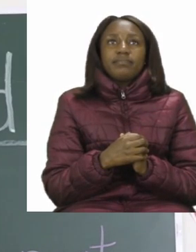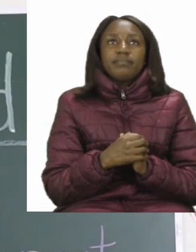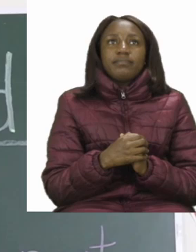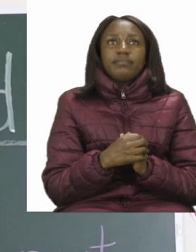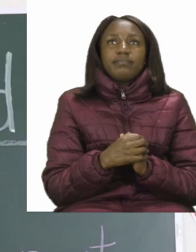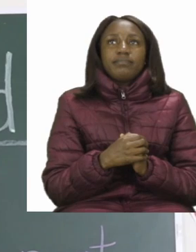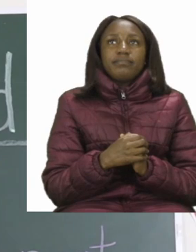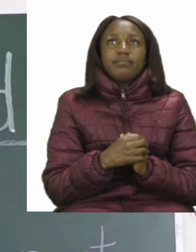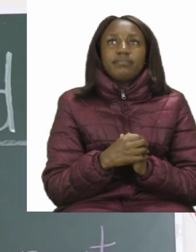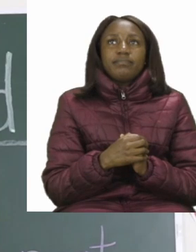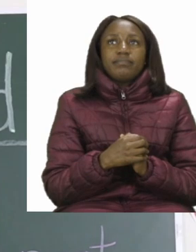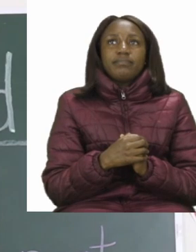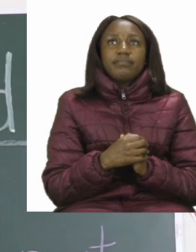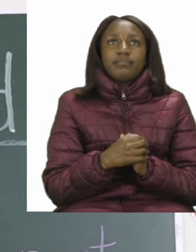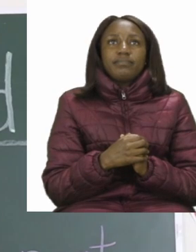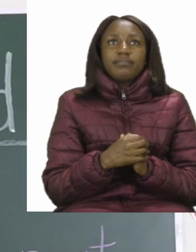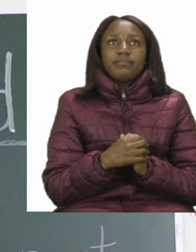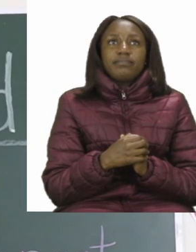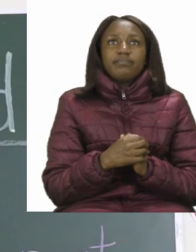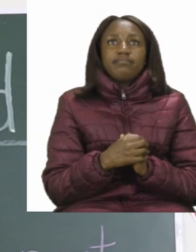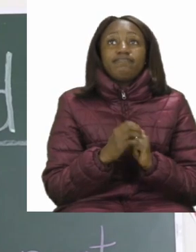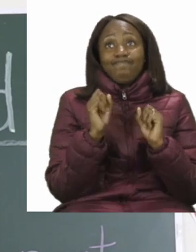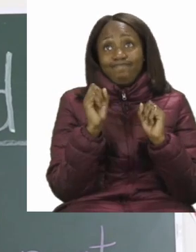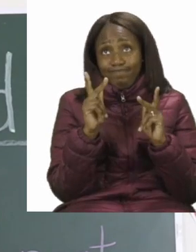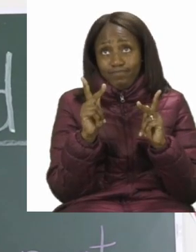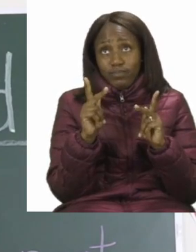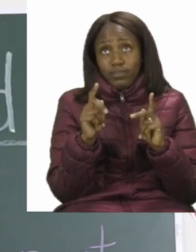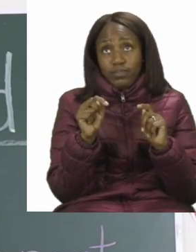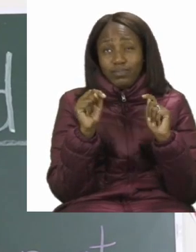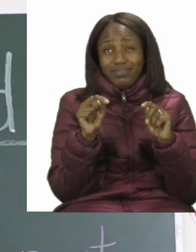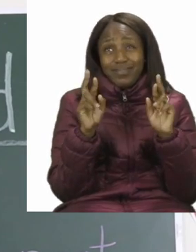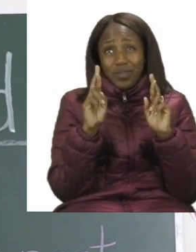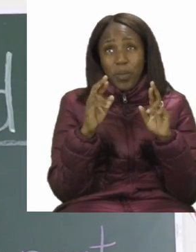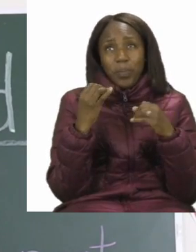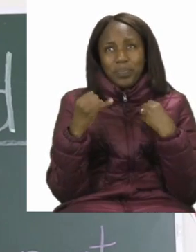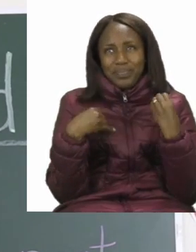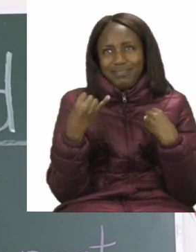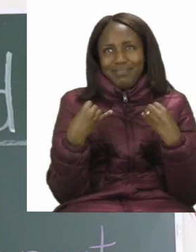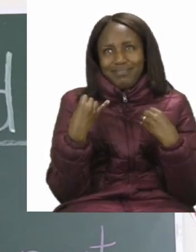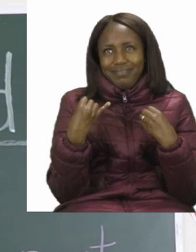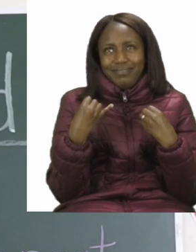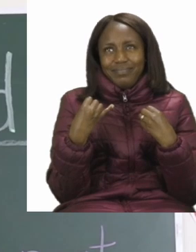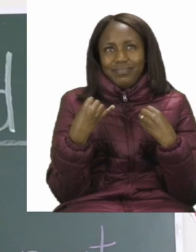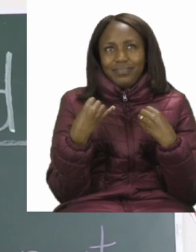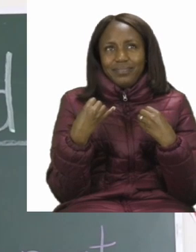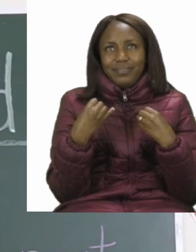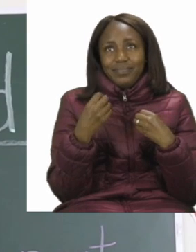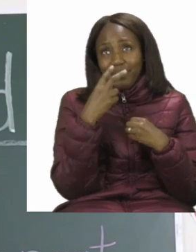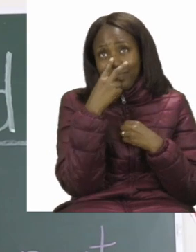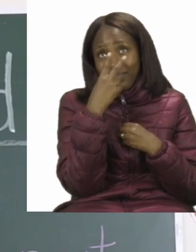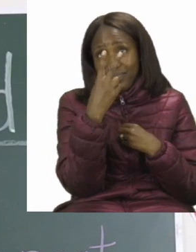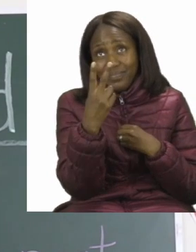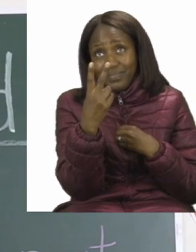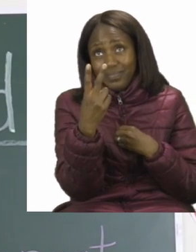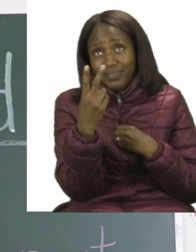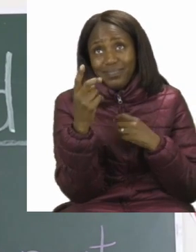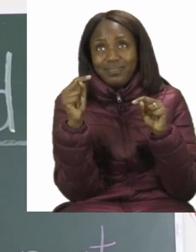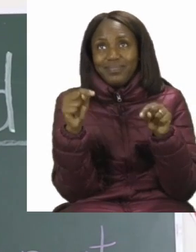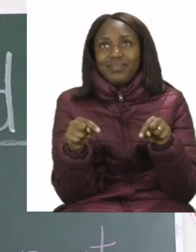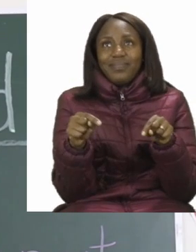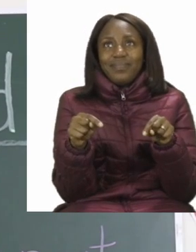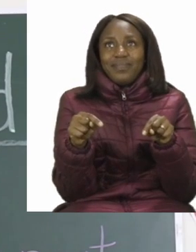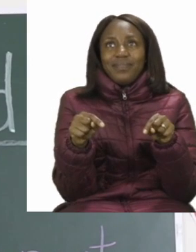your booklet. Okay, I hope you will have fun doing this crossword. I will see you shortly after this ad